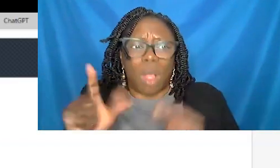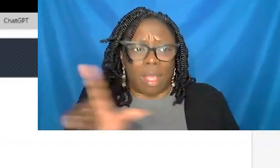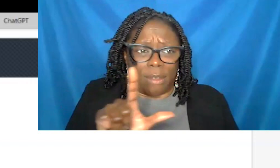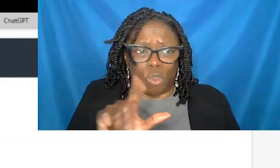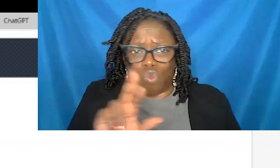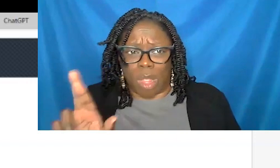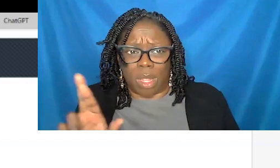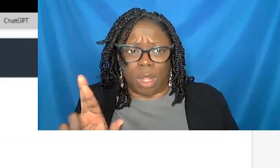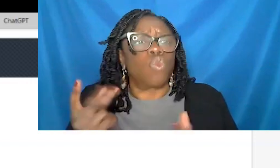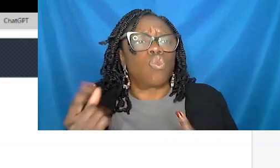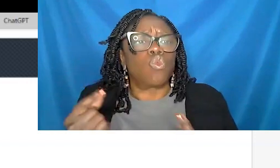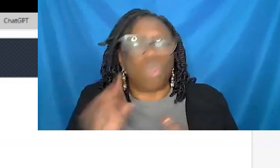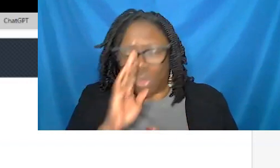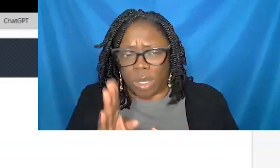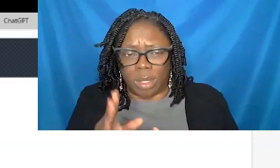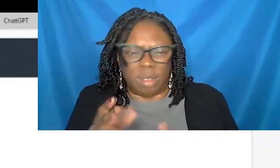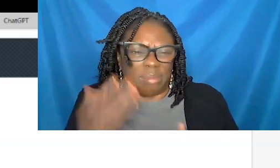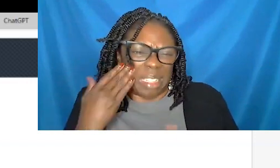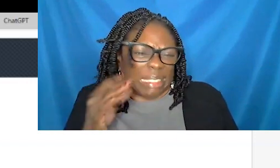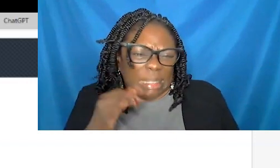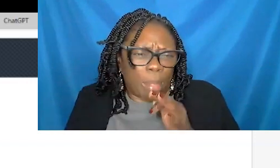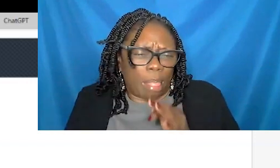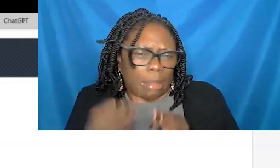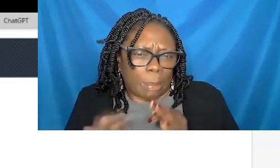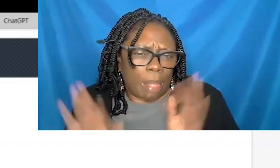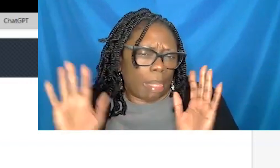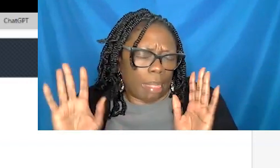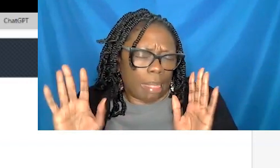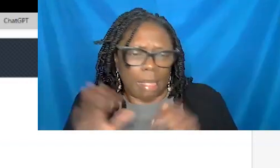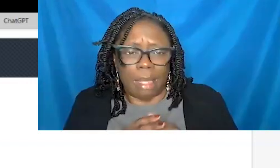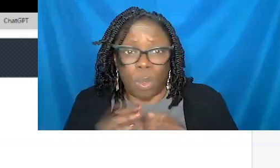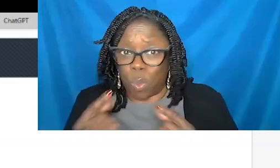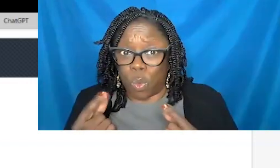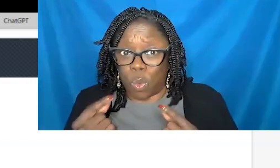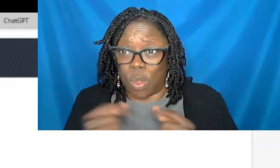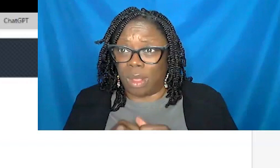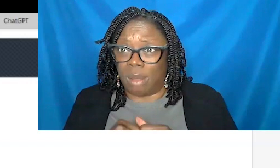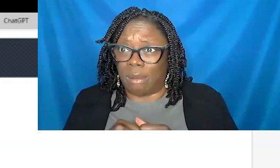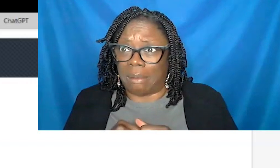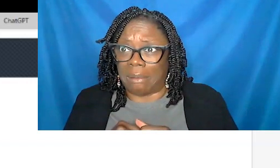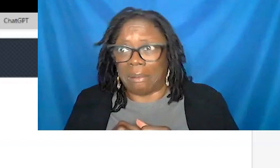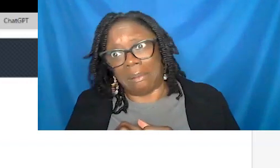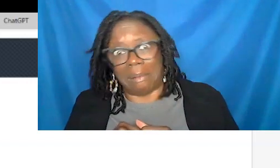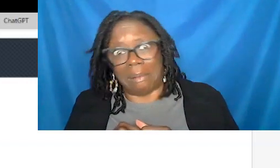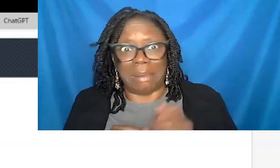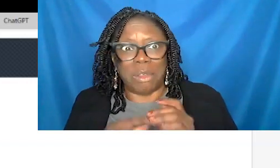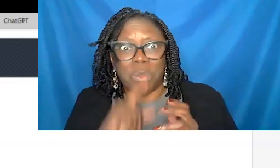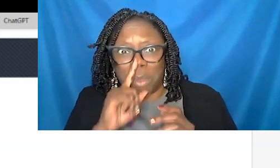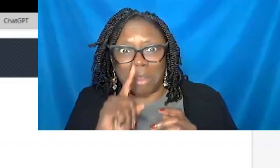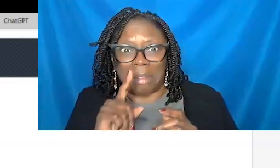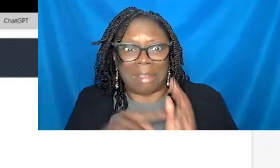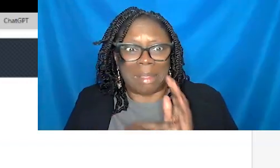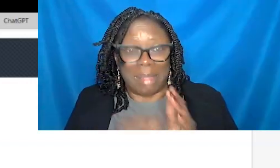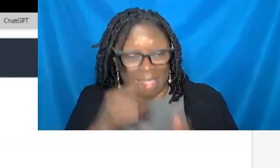turn right or just move straight ahead? Something fairly simple. And the way I worded it was, by the way, this is going to be a live example. This is ChatGPT